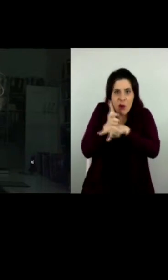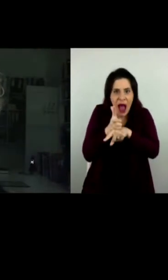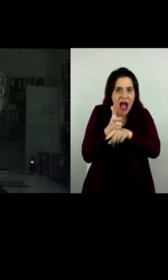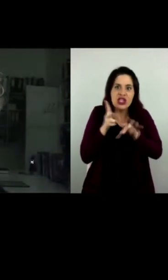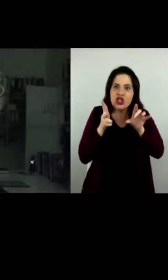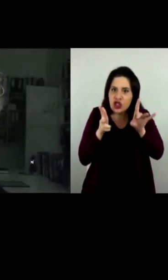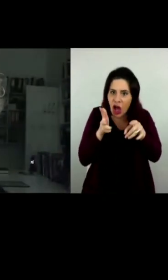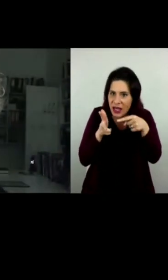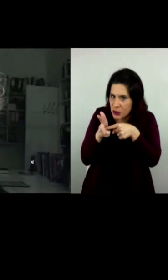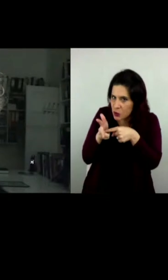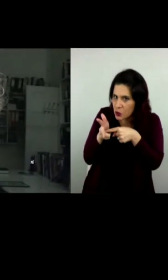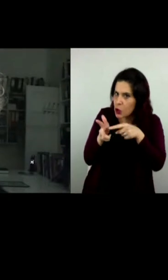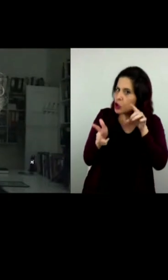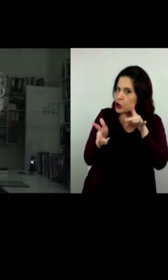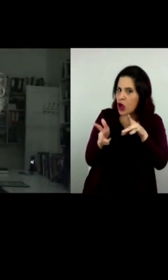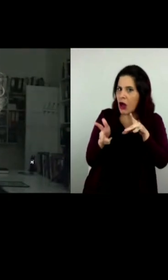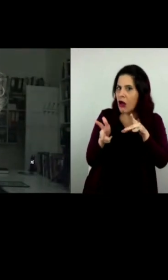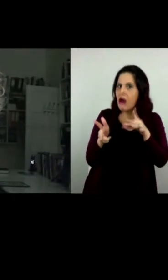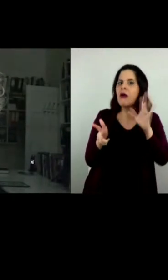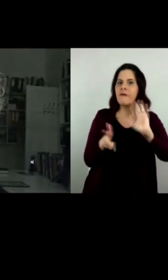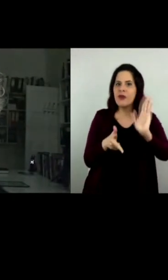you're